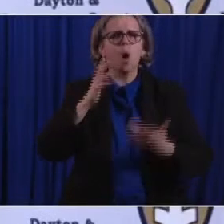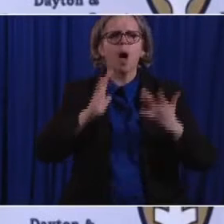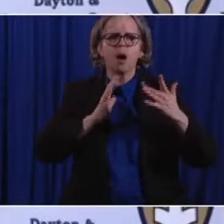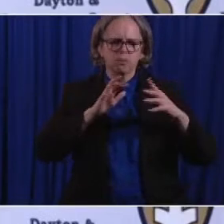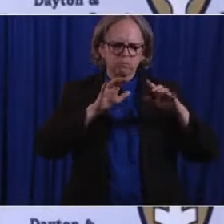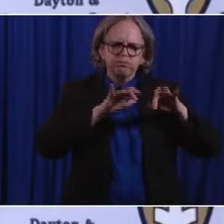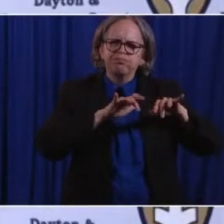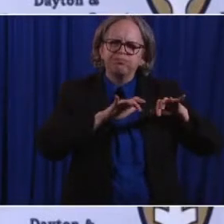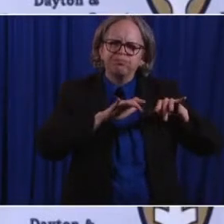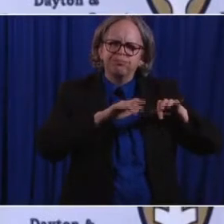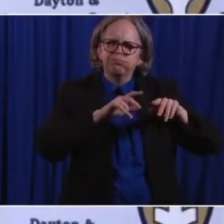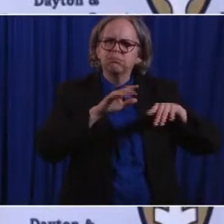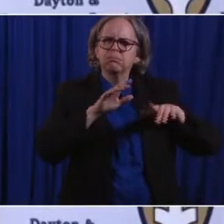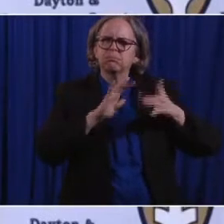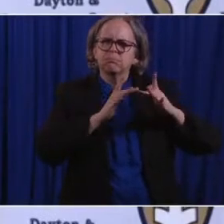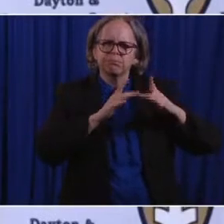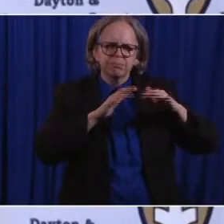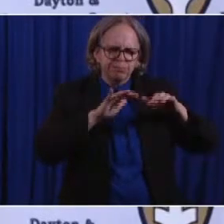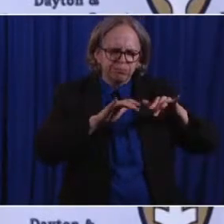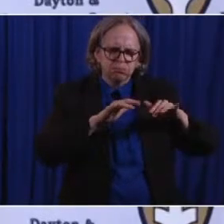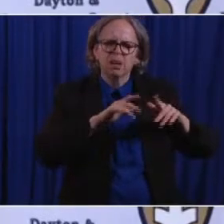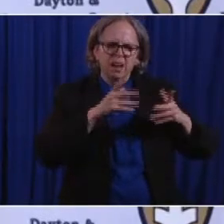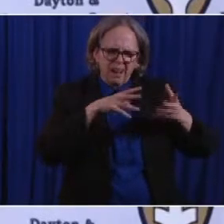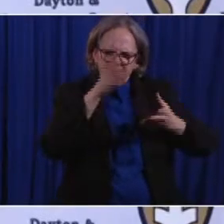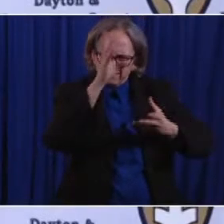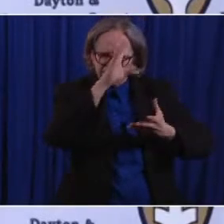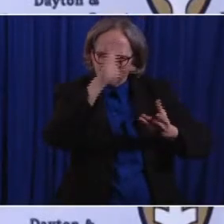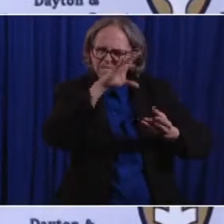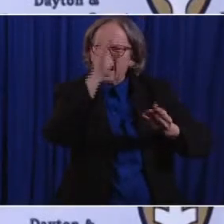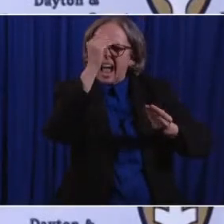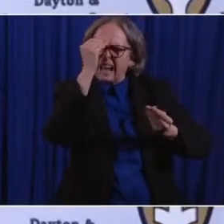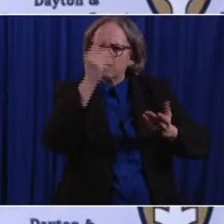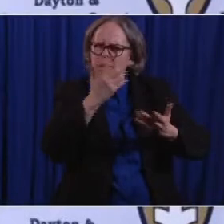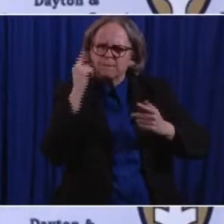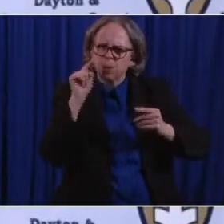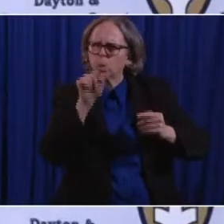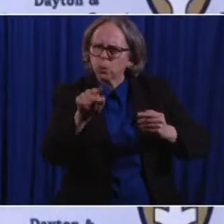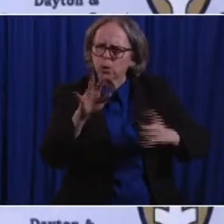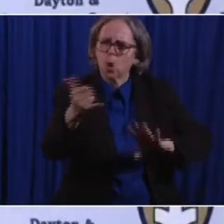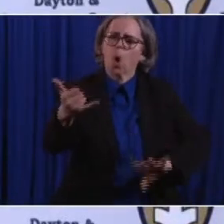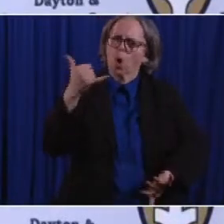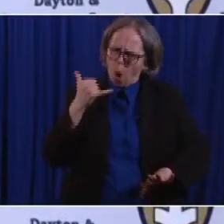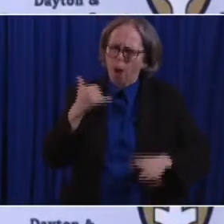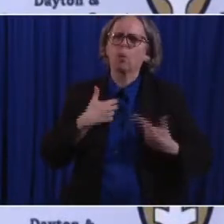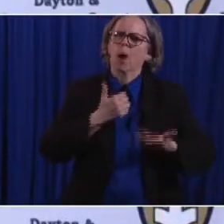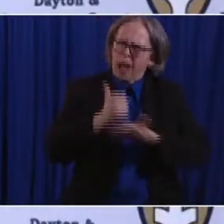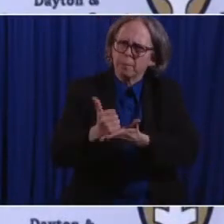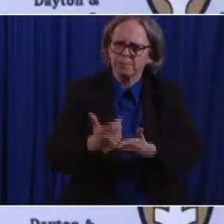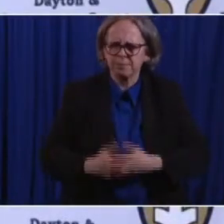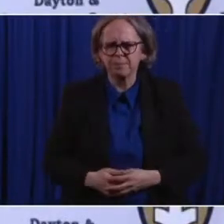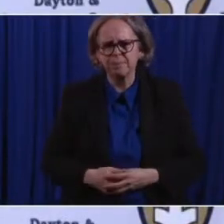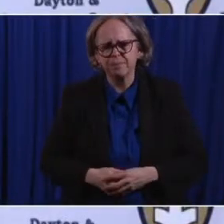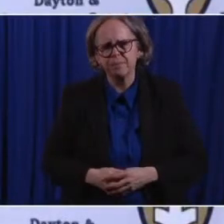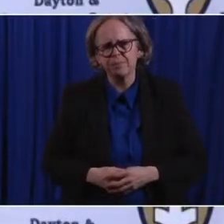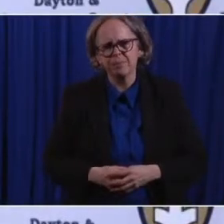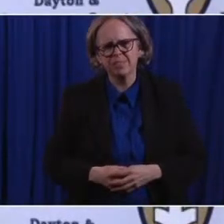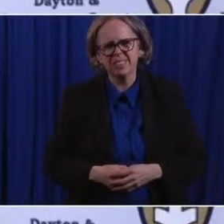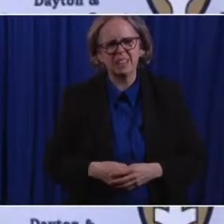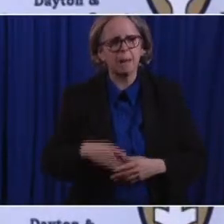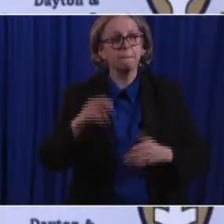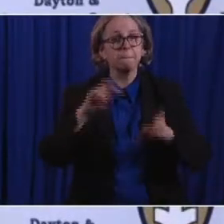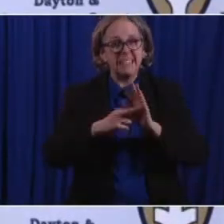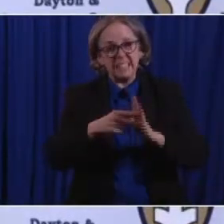our system and find a location where that person can get the shot. They do not have to be able to navigate the internet